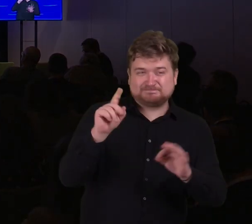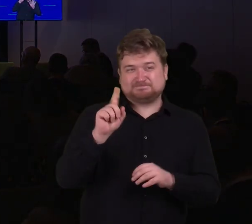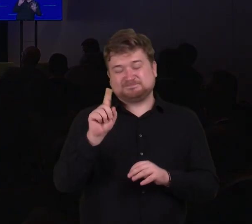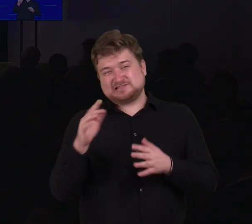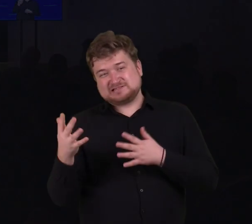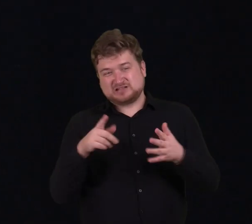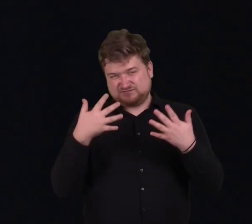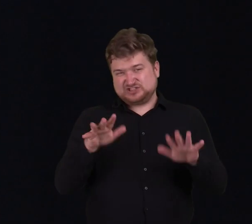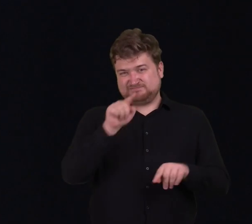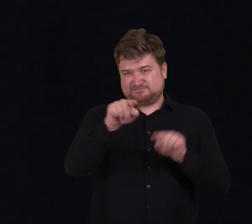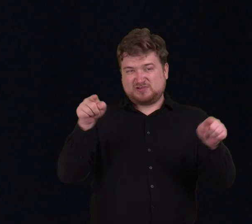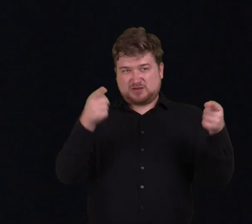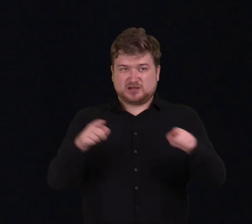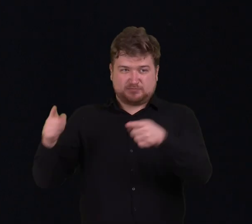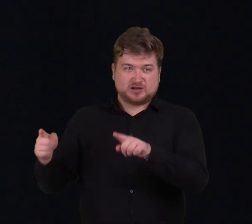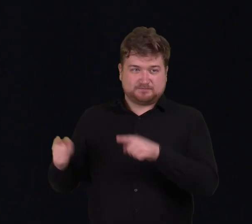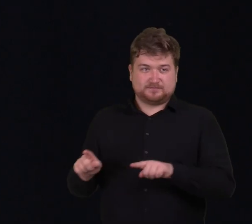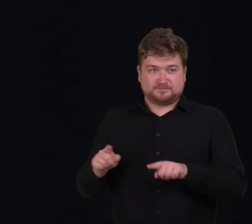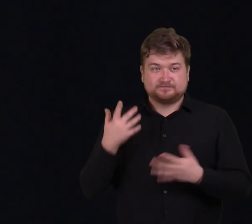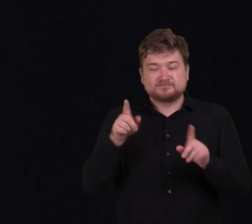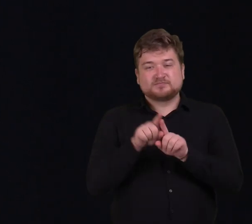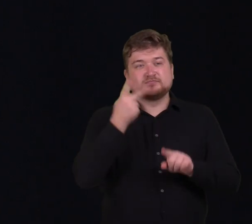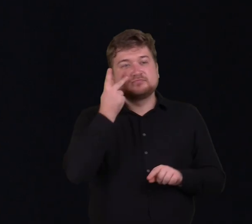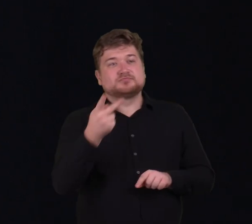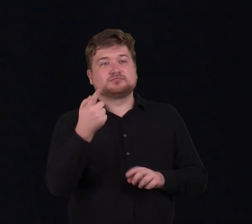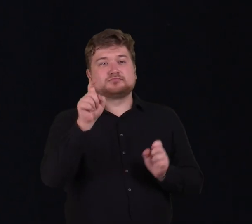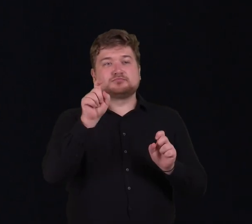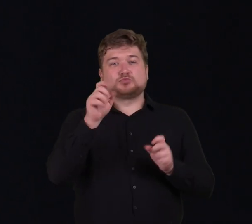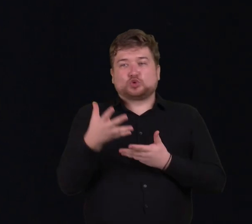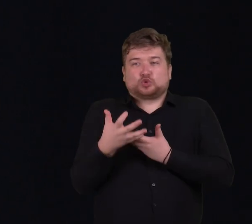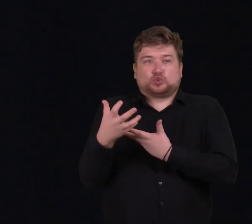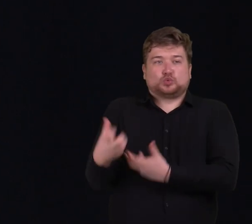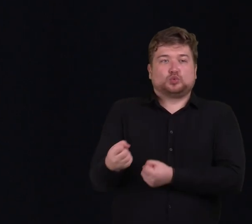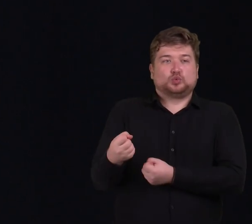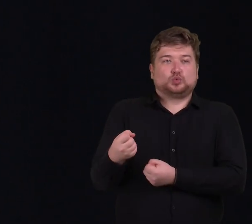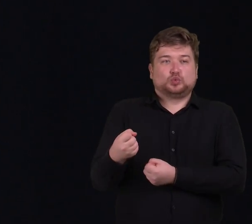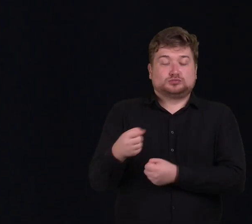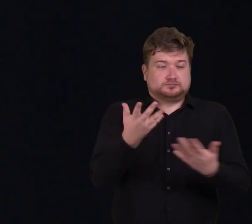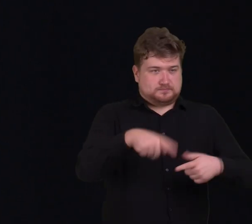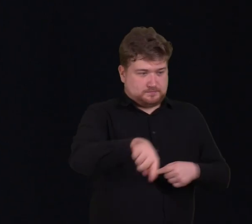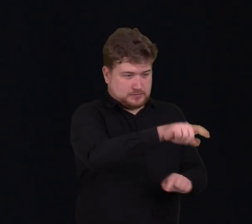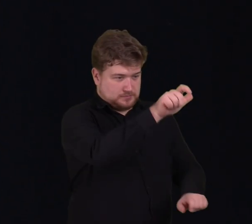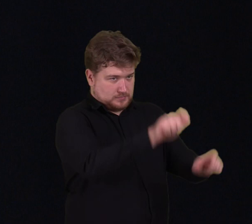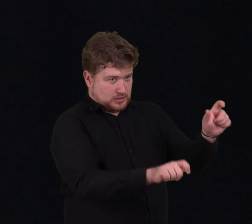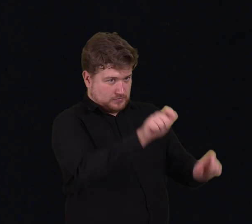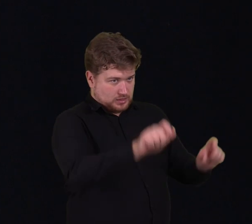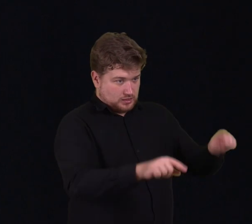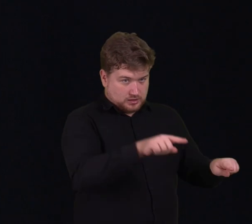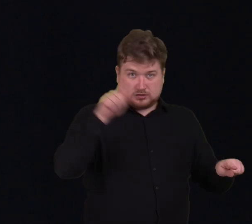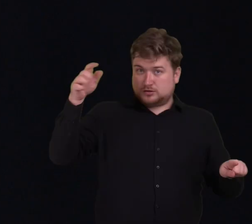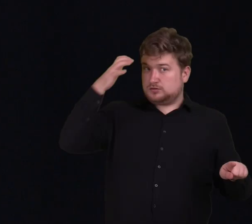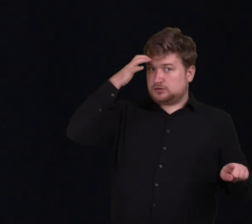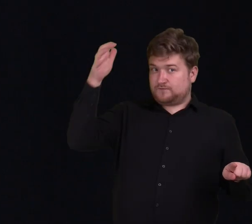of audit, in terms of spending, deadlines, and so on. So my question is, first, what sort